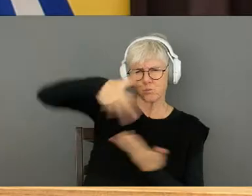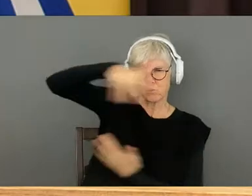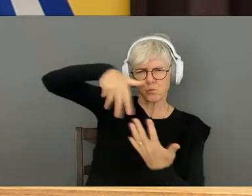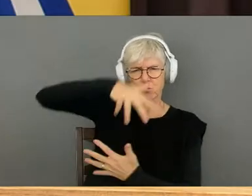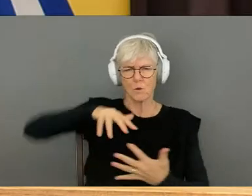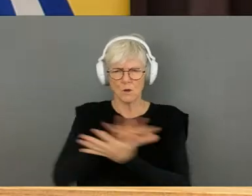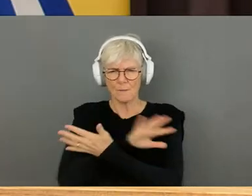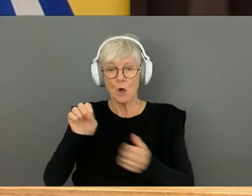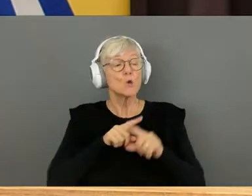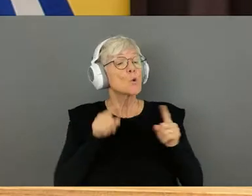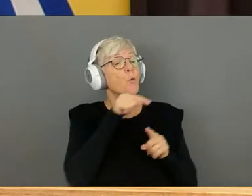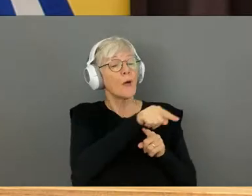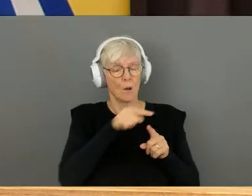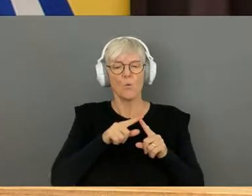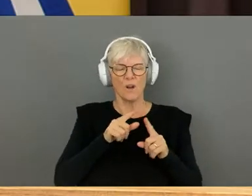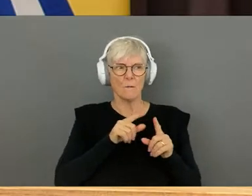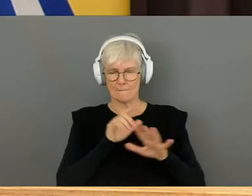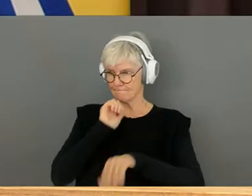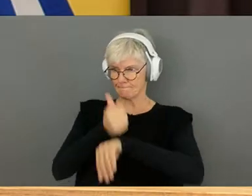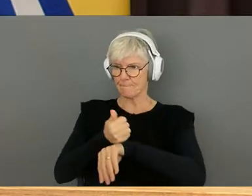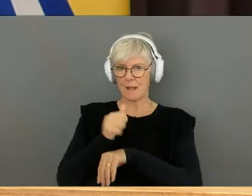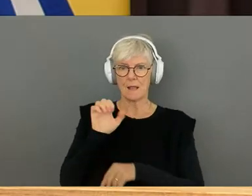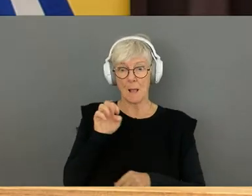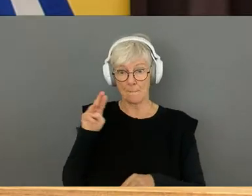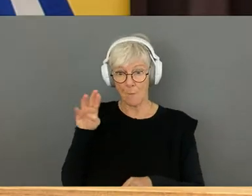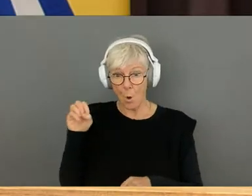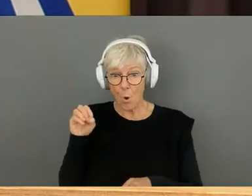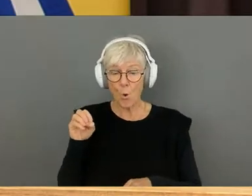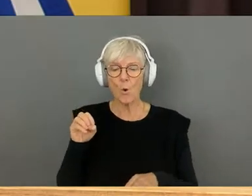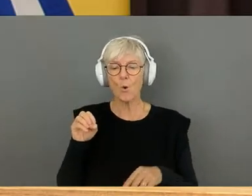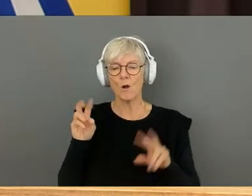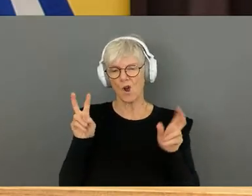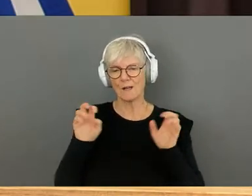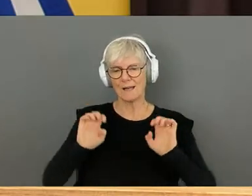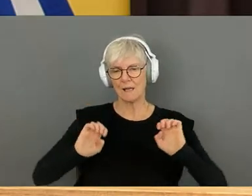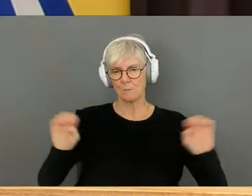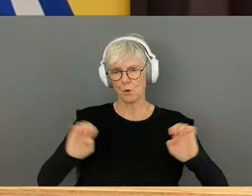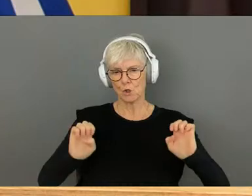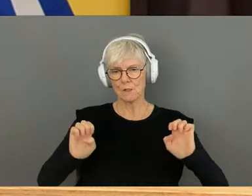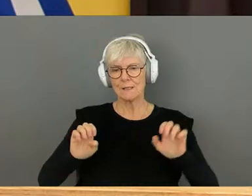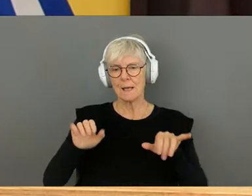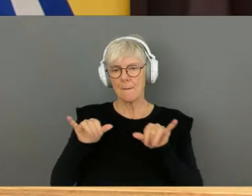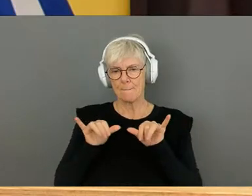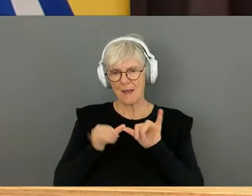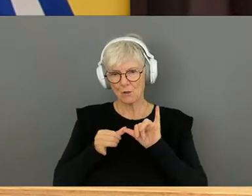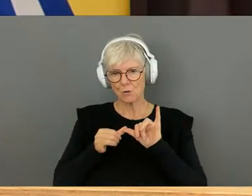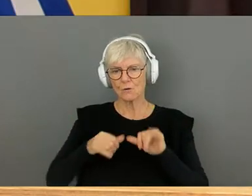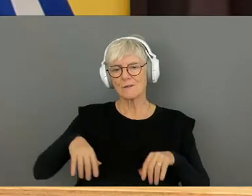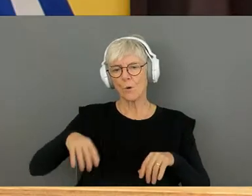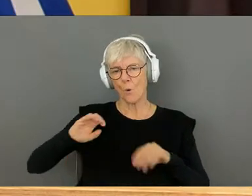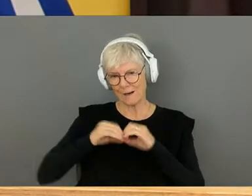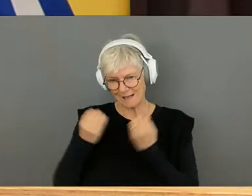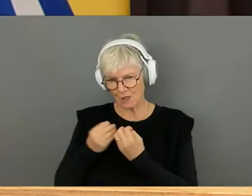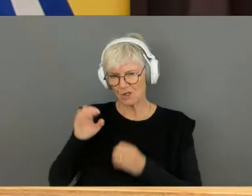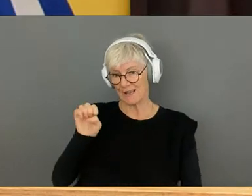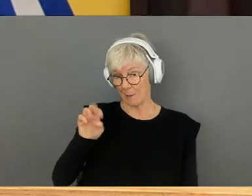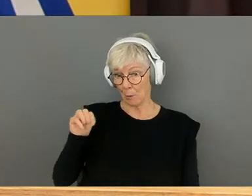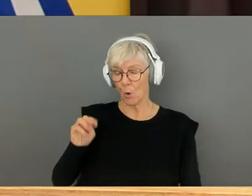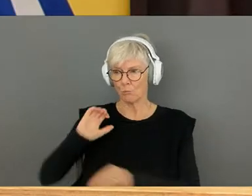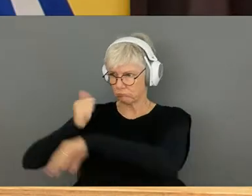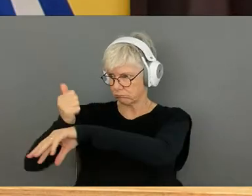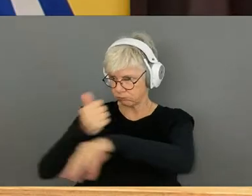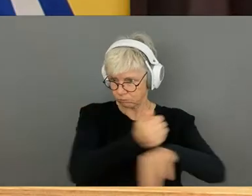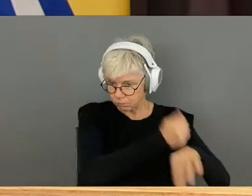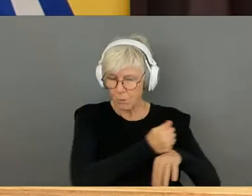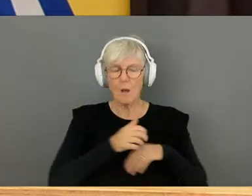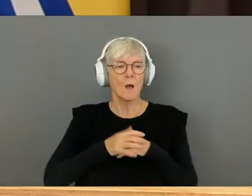up our EMOs, our emergency measure organizations in our own centers. We would look at how many crews we